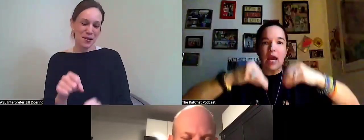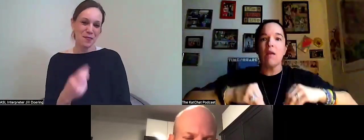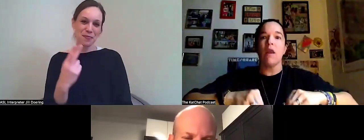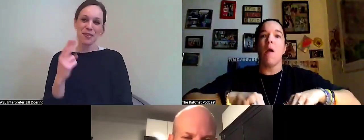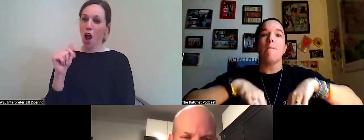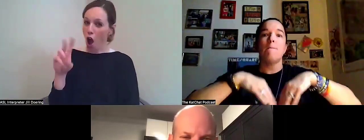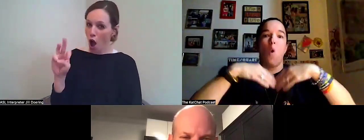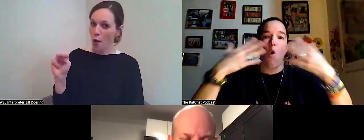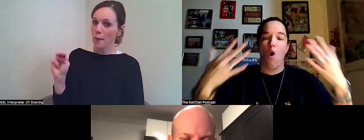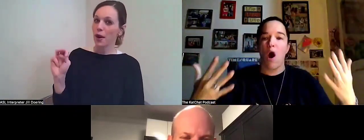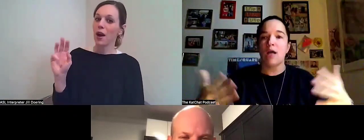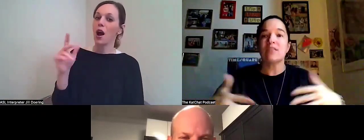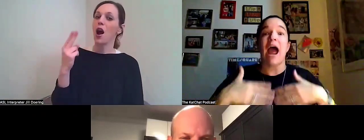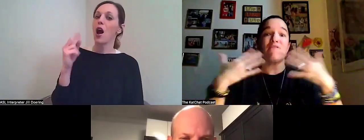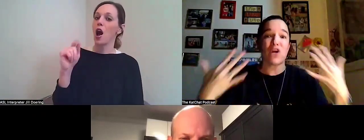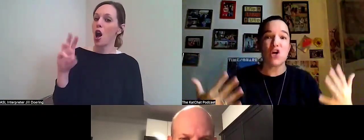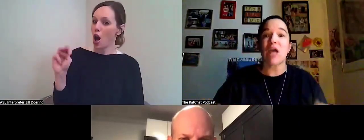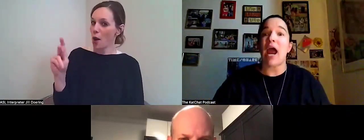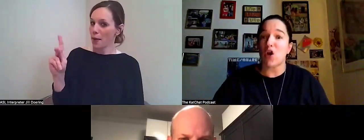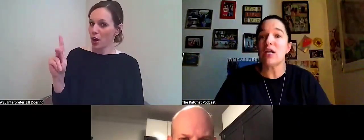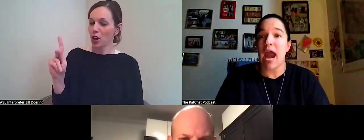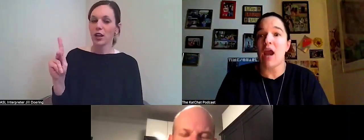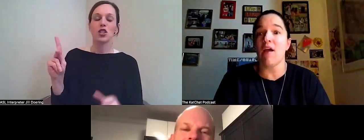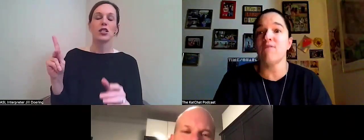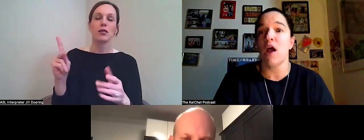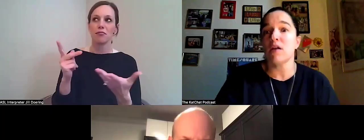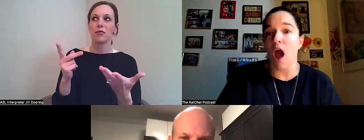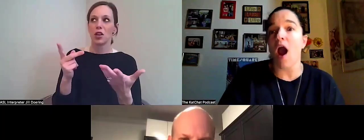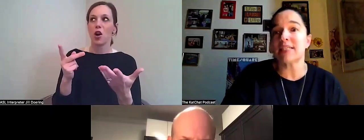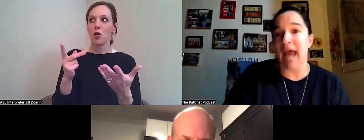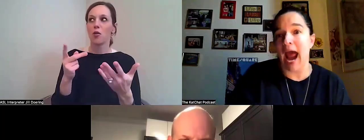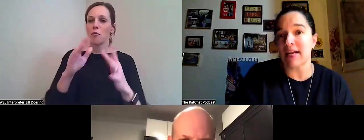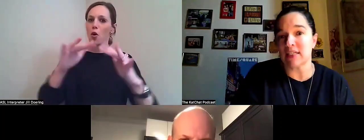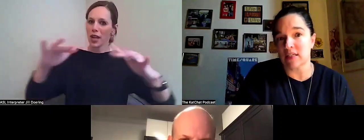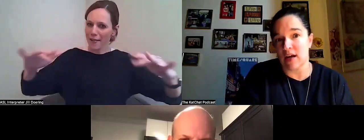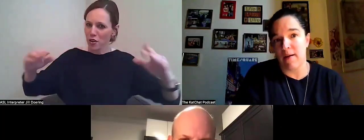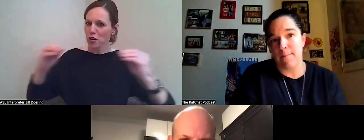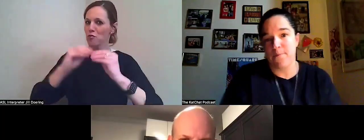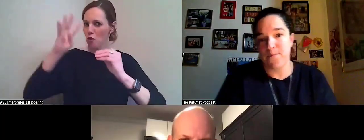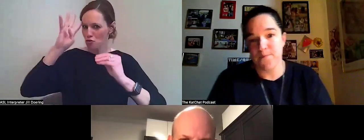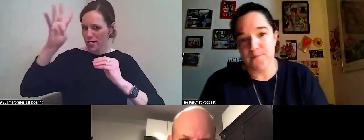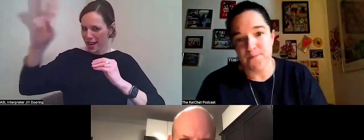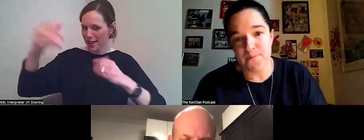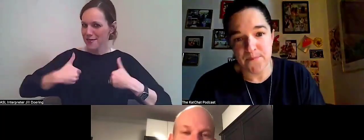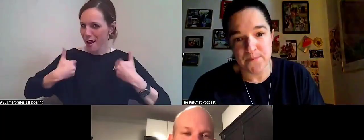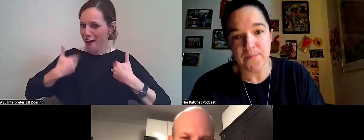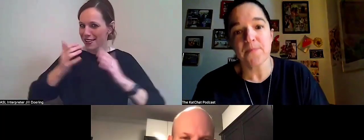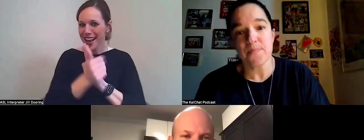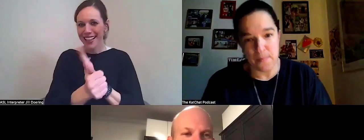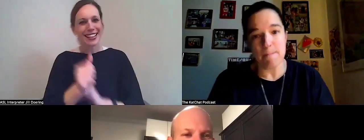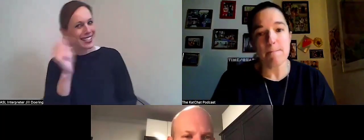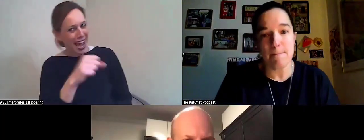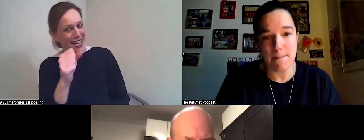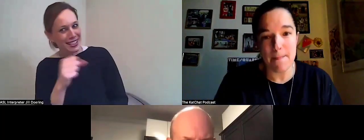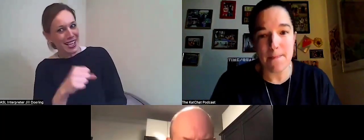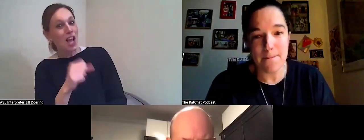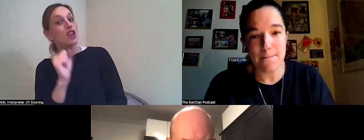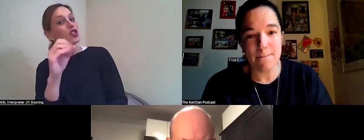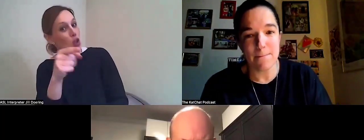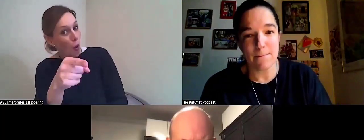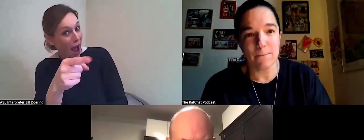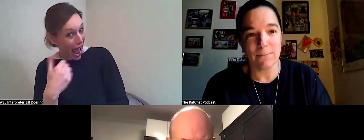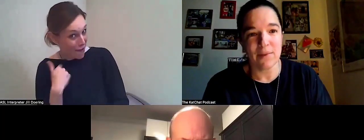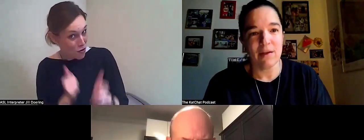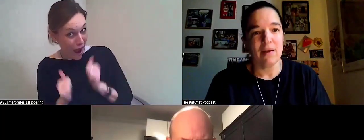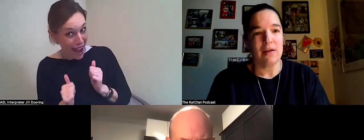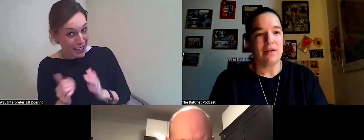bring in more diverse and creative young talent. Yes. So, have you ever